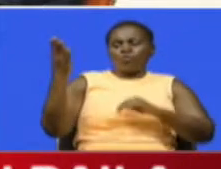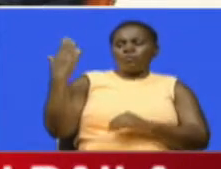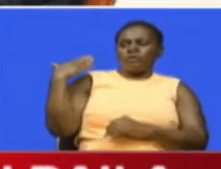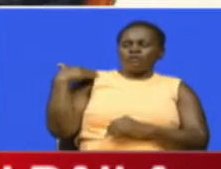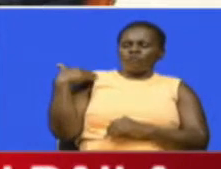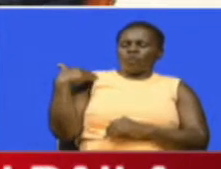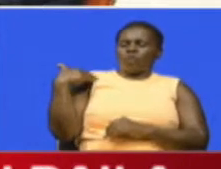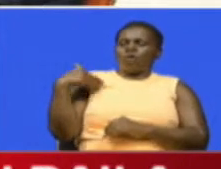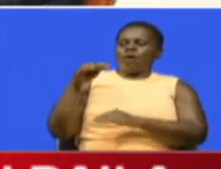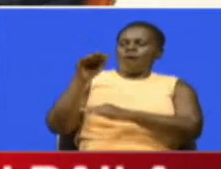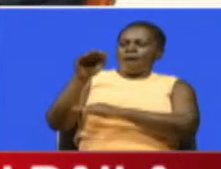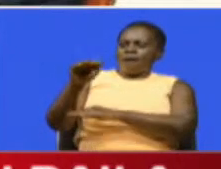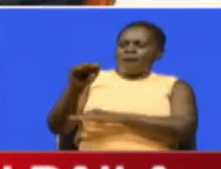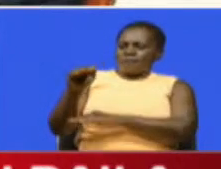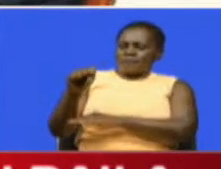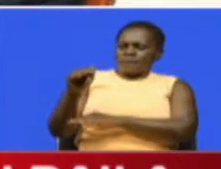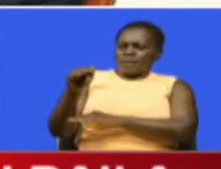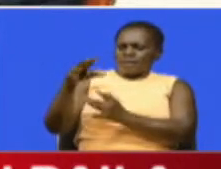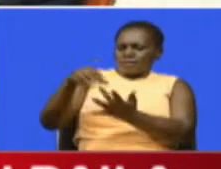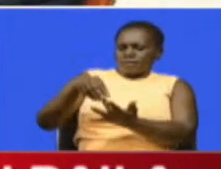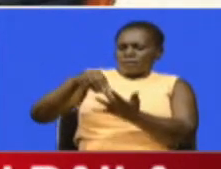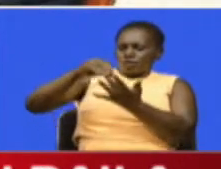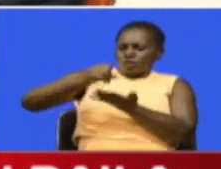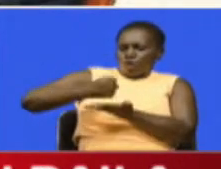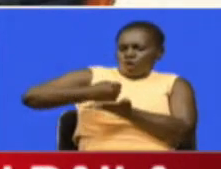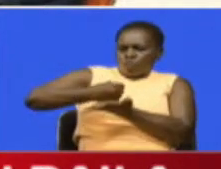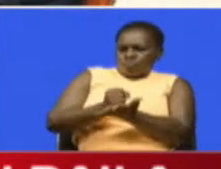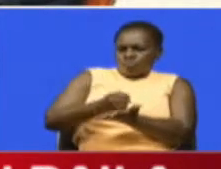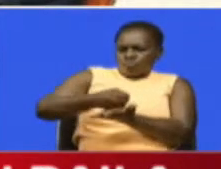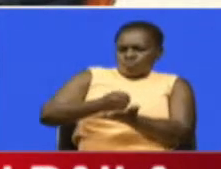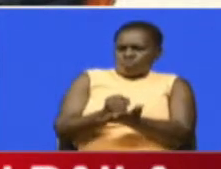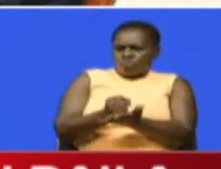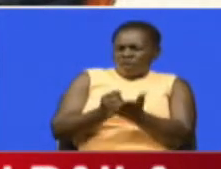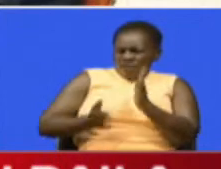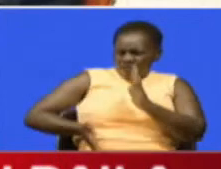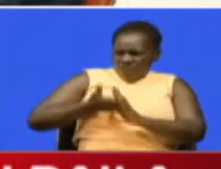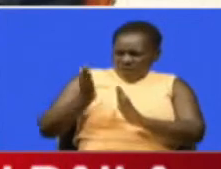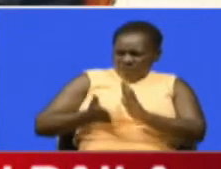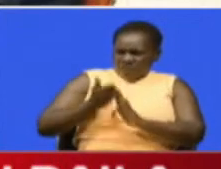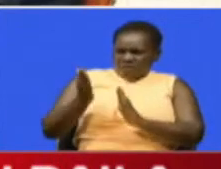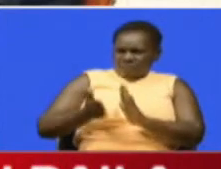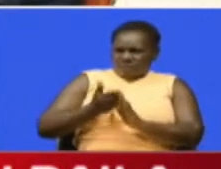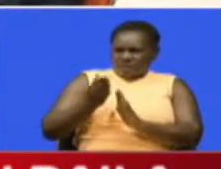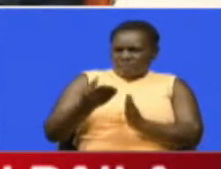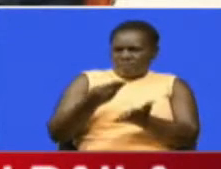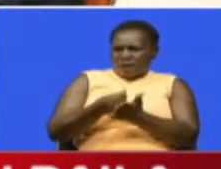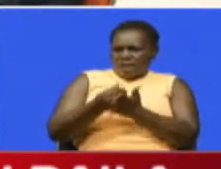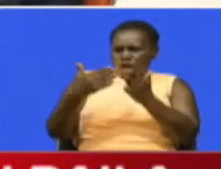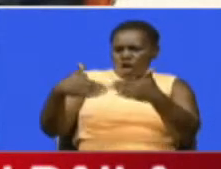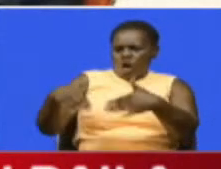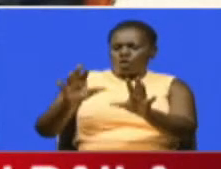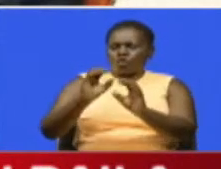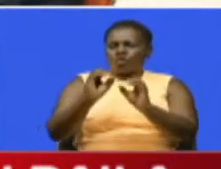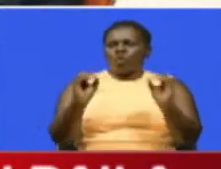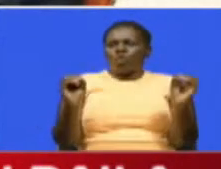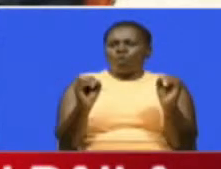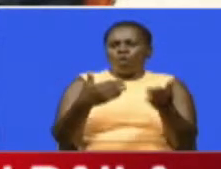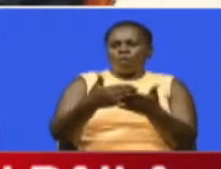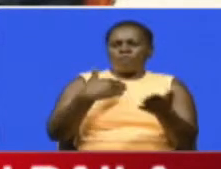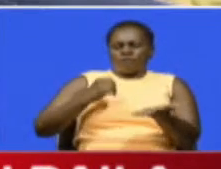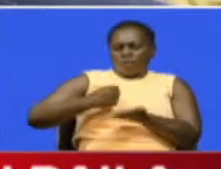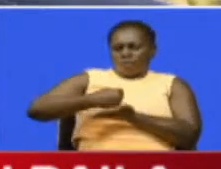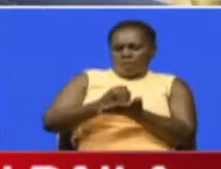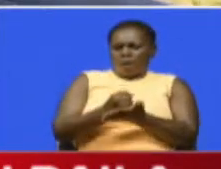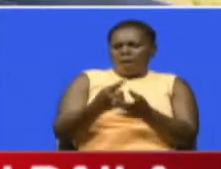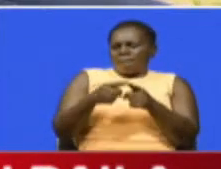You've called for a special audit, asked that we do not rush you know, to say that money was lost before an audit is